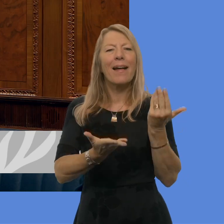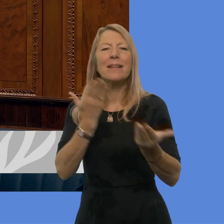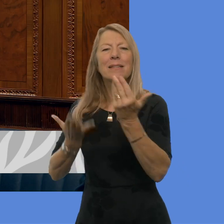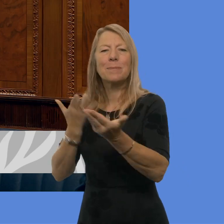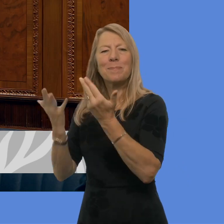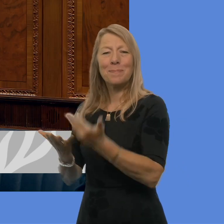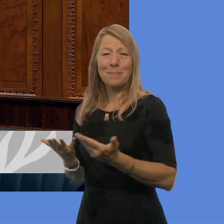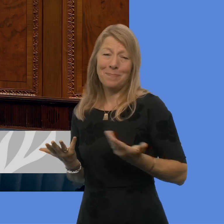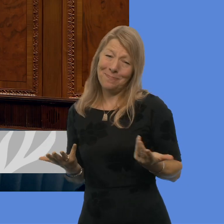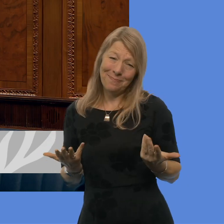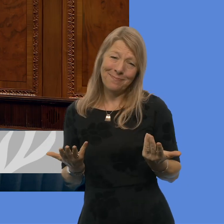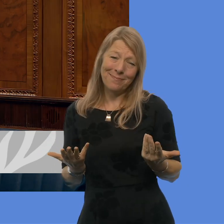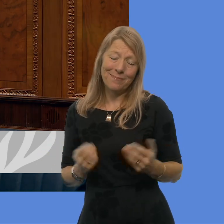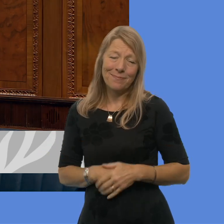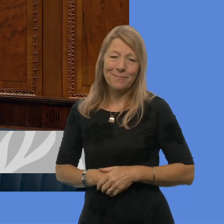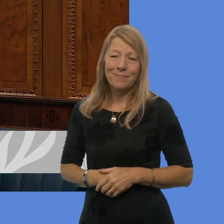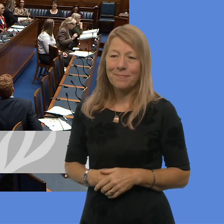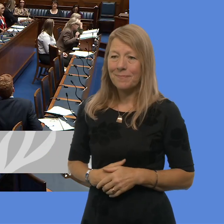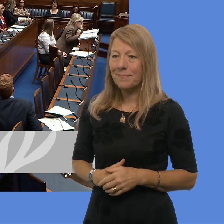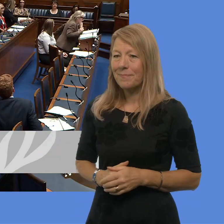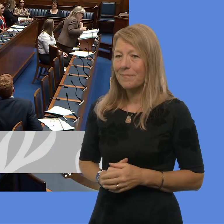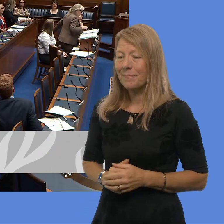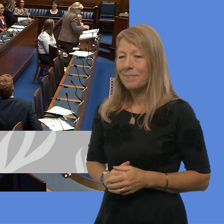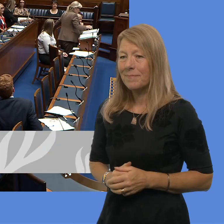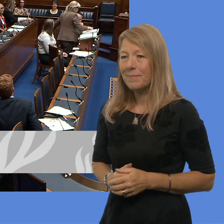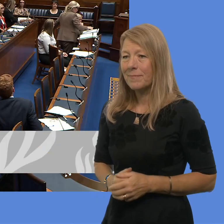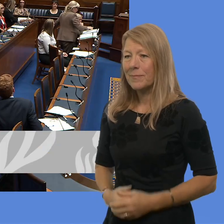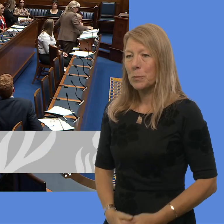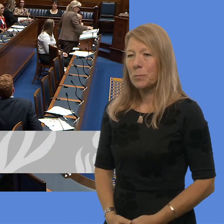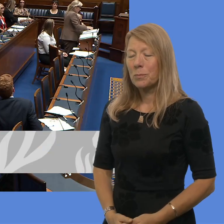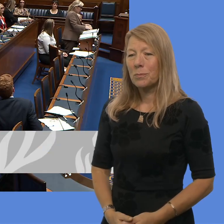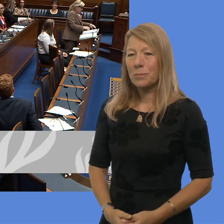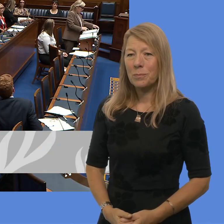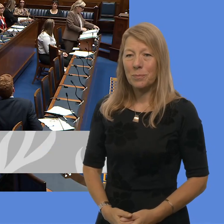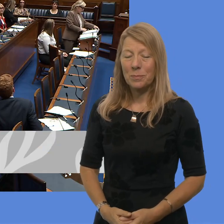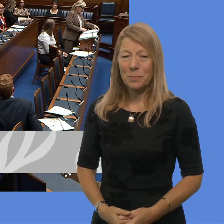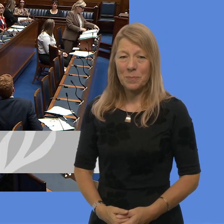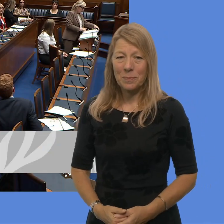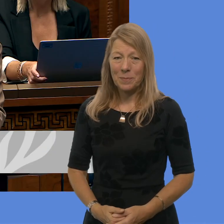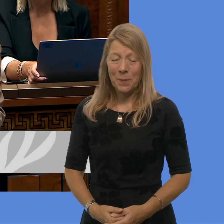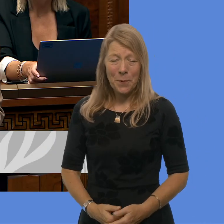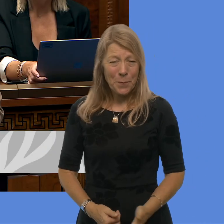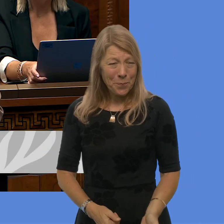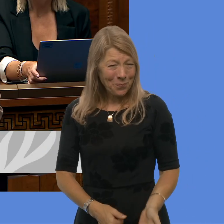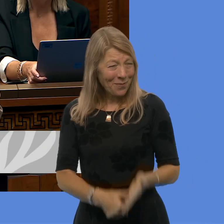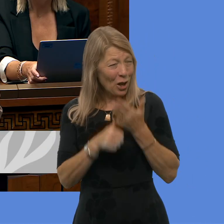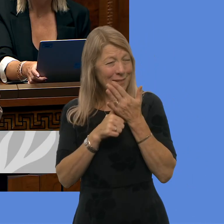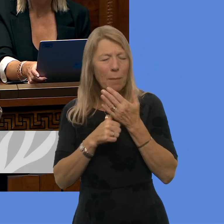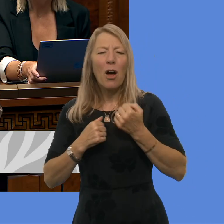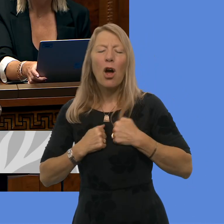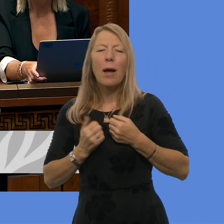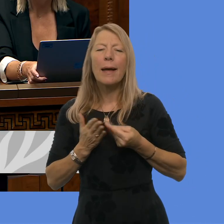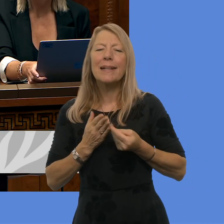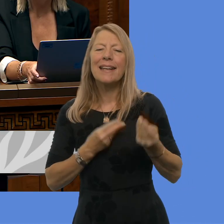fairness in the North? First Minister. So for the first time ever, right at the heart of the economic strategy for this